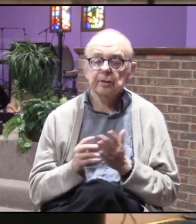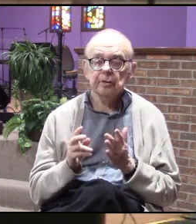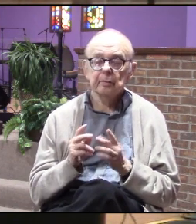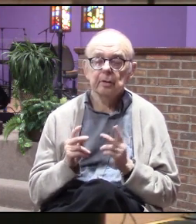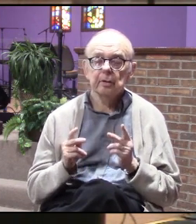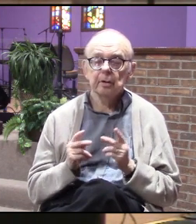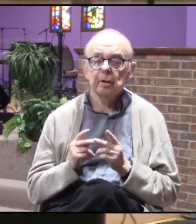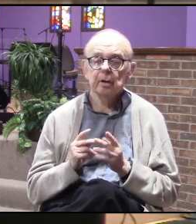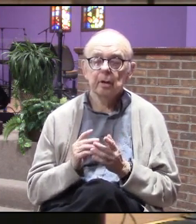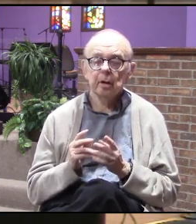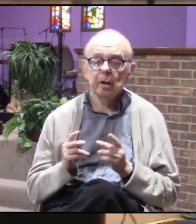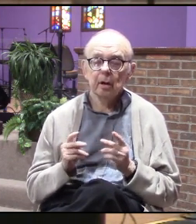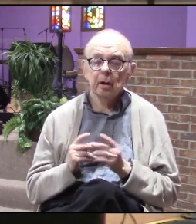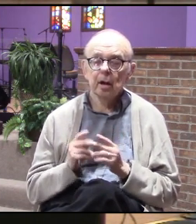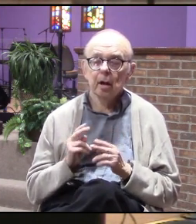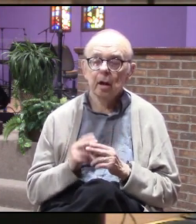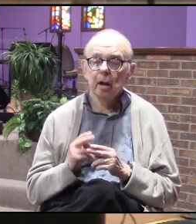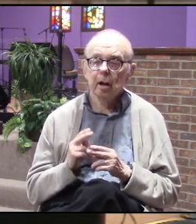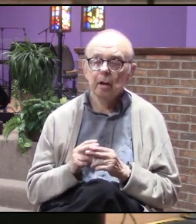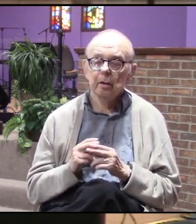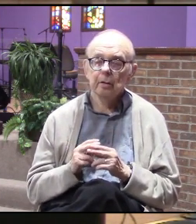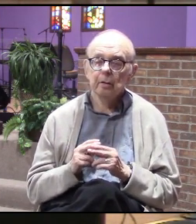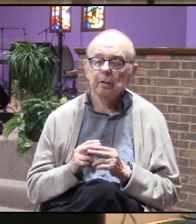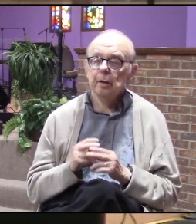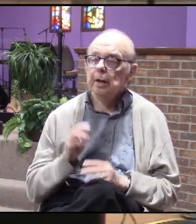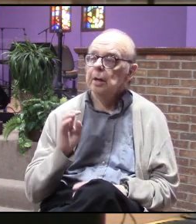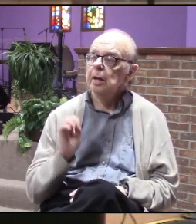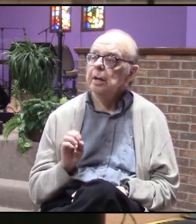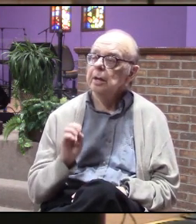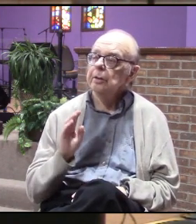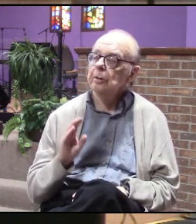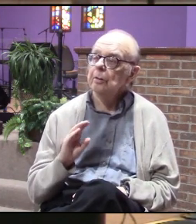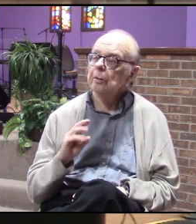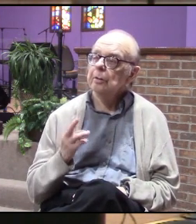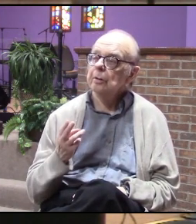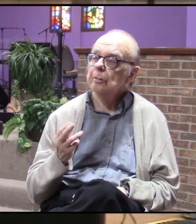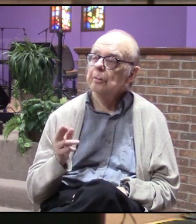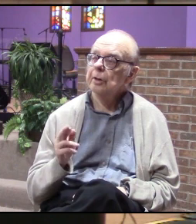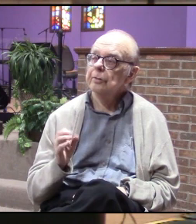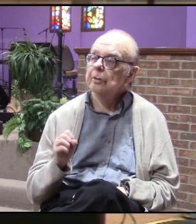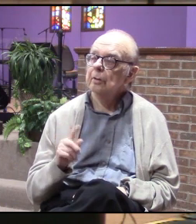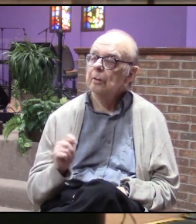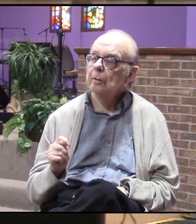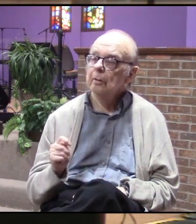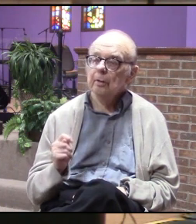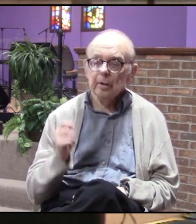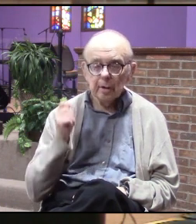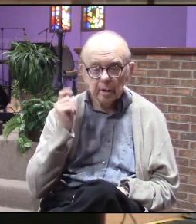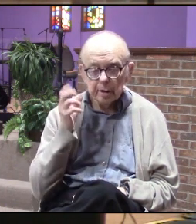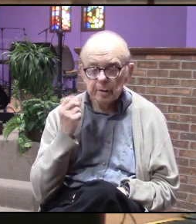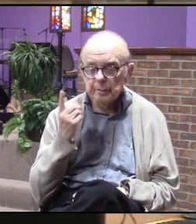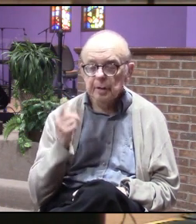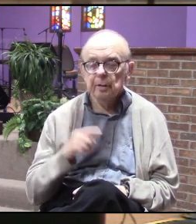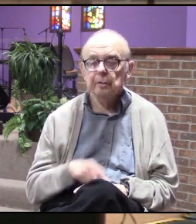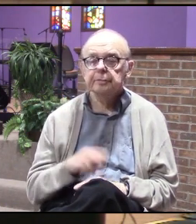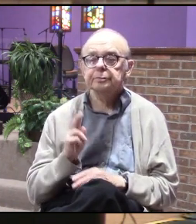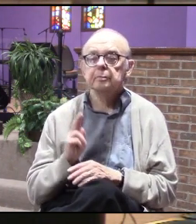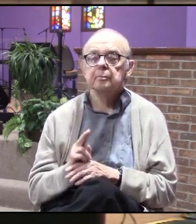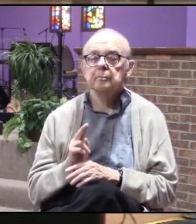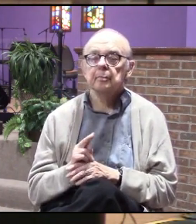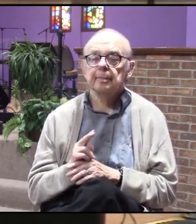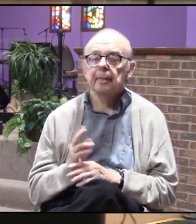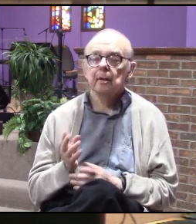places, and it's called Eucharist. Okay? And you'll hear it a lot of times used,